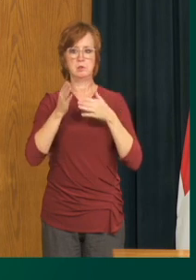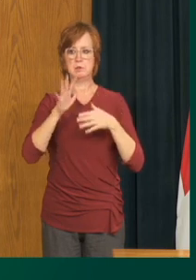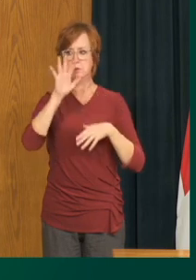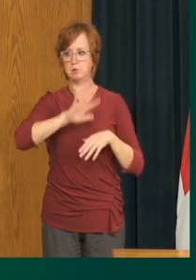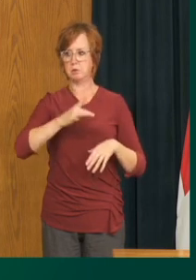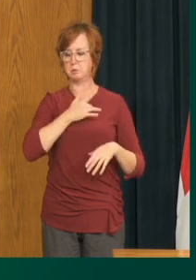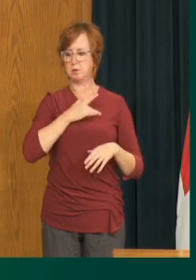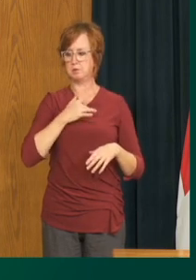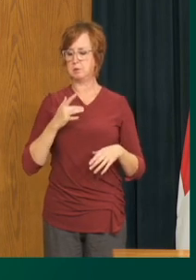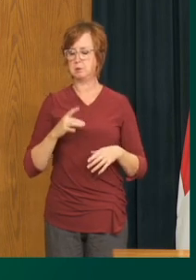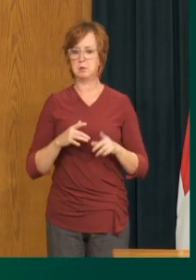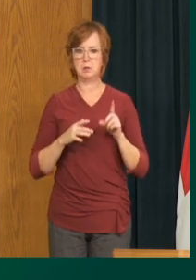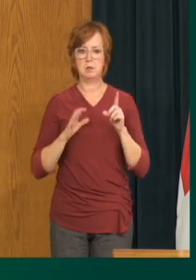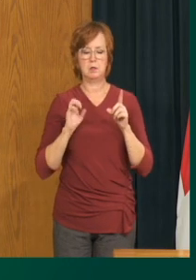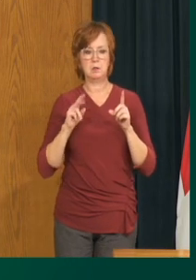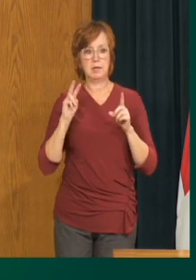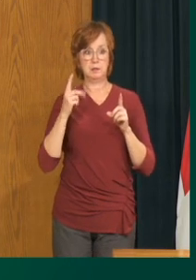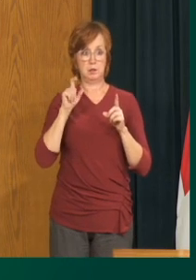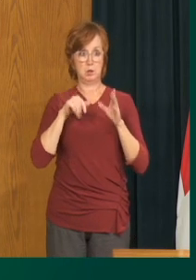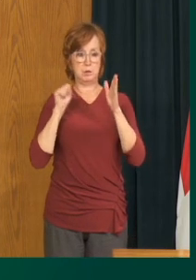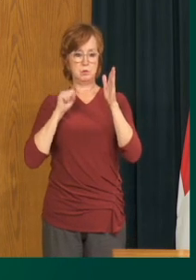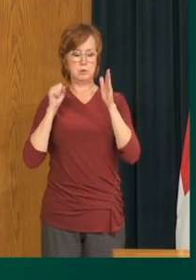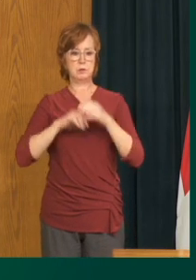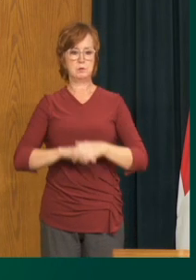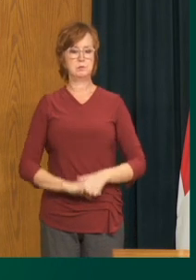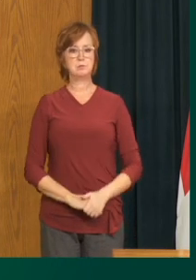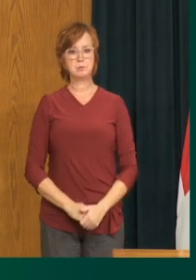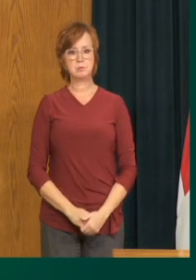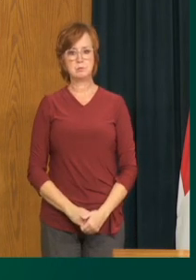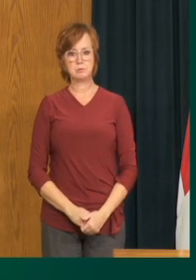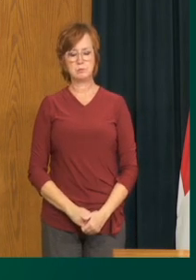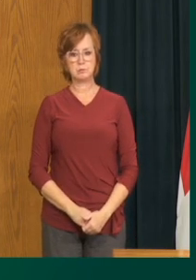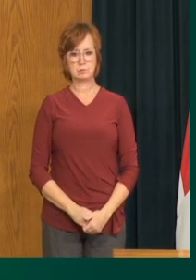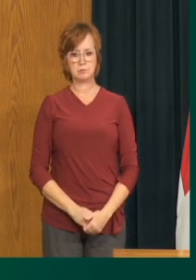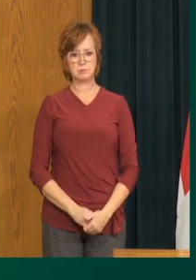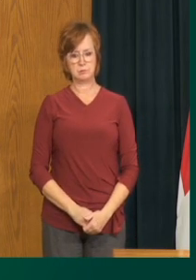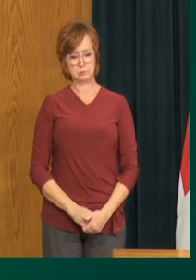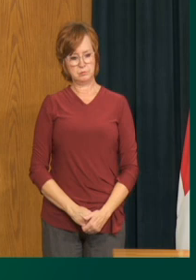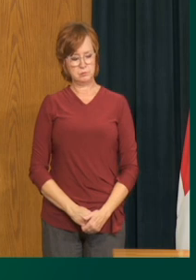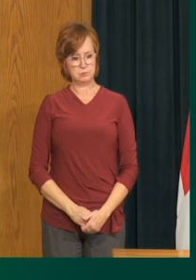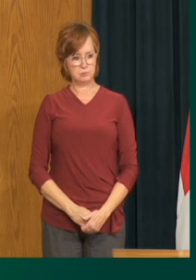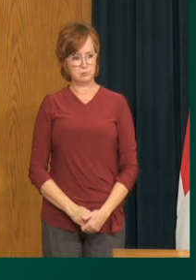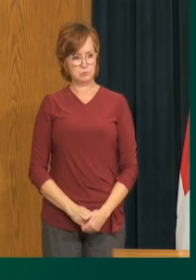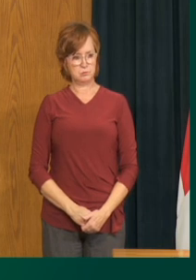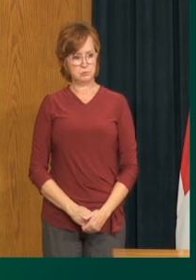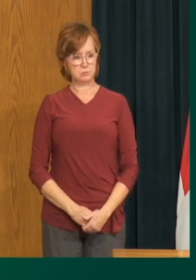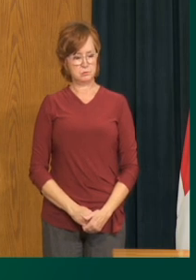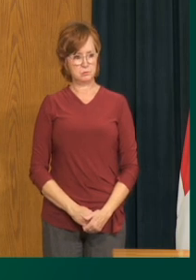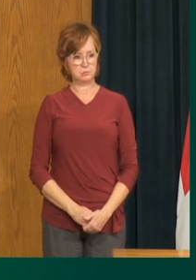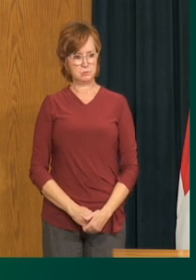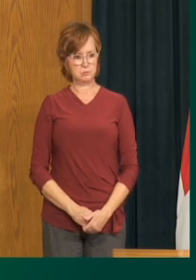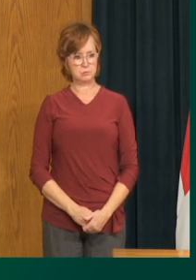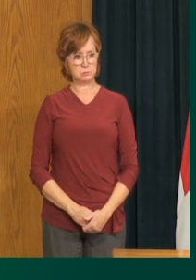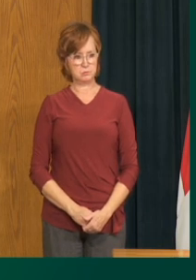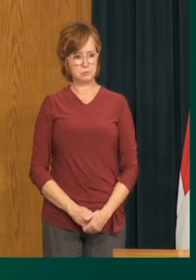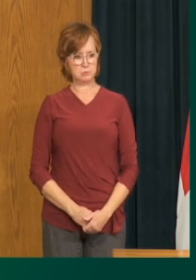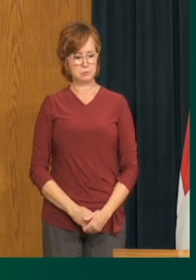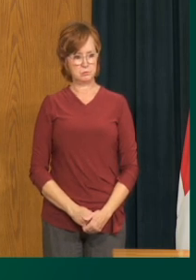follow-up, Peter? Yeah, the other question we're getting lost of right now is if the province is working on putting out